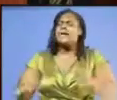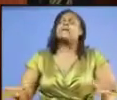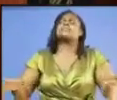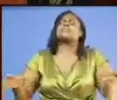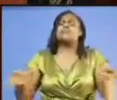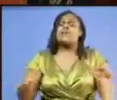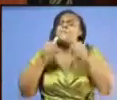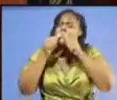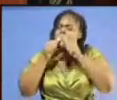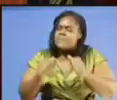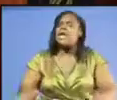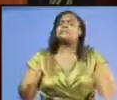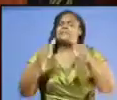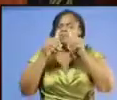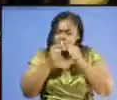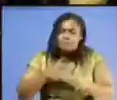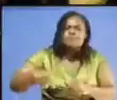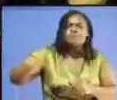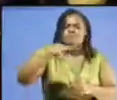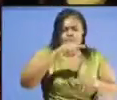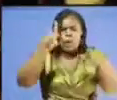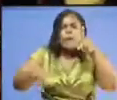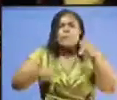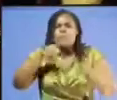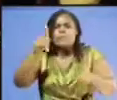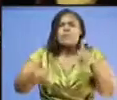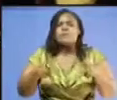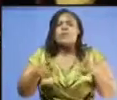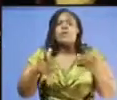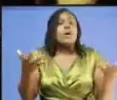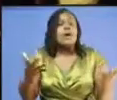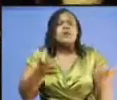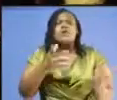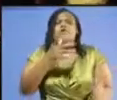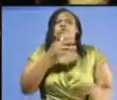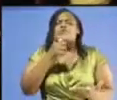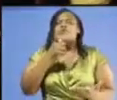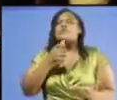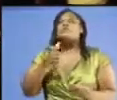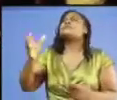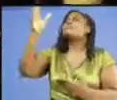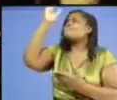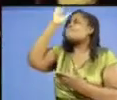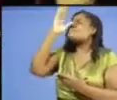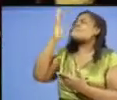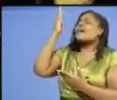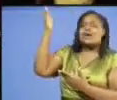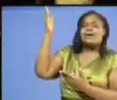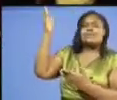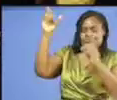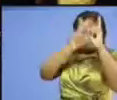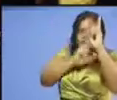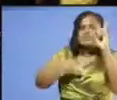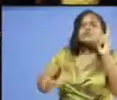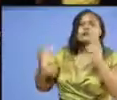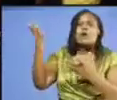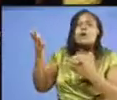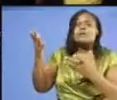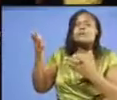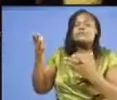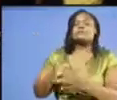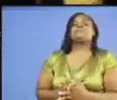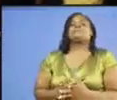Blessed is that people whose God is the Lord. The Prince of